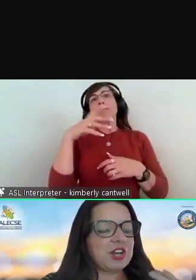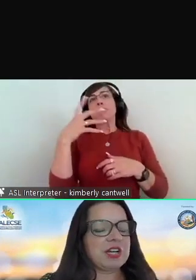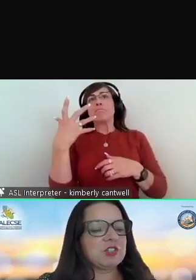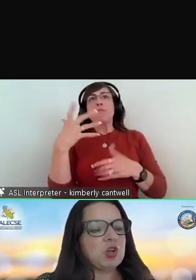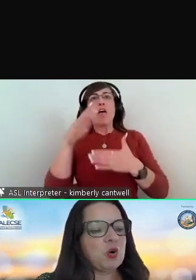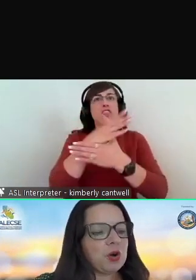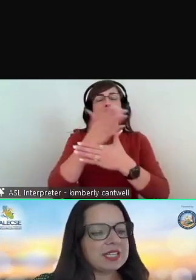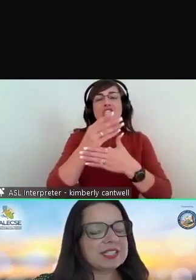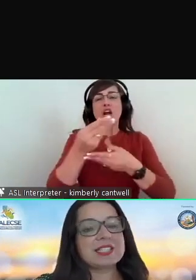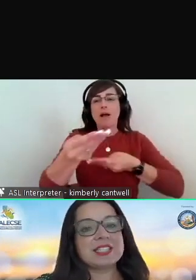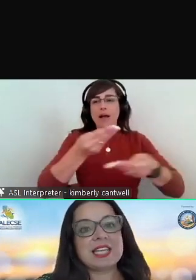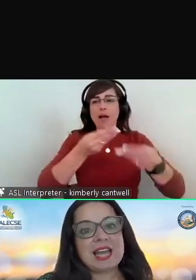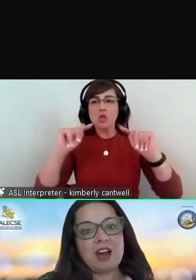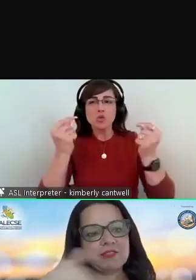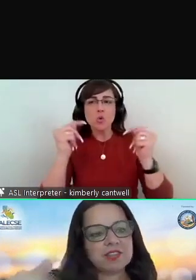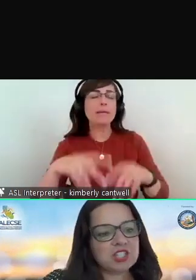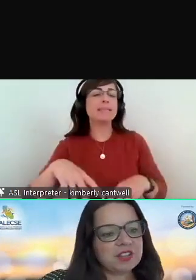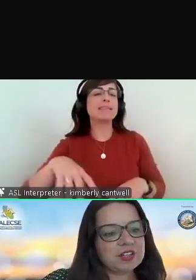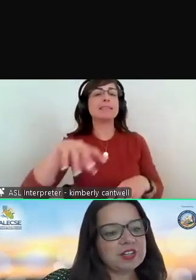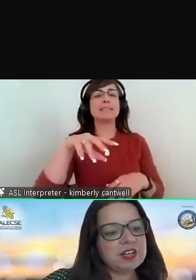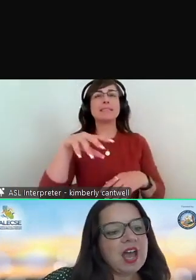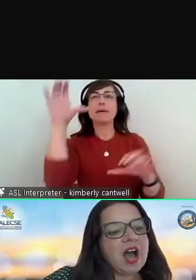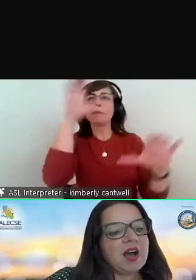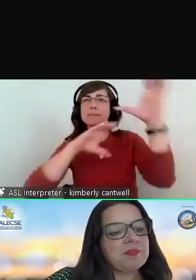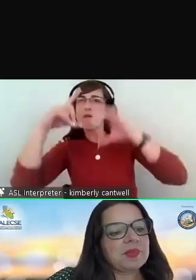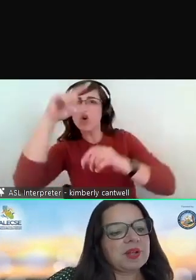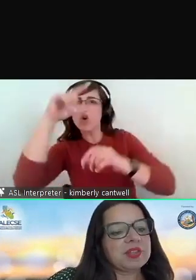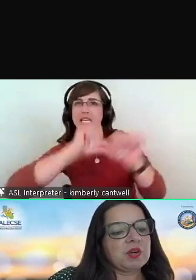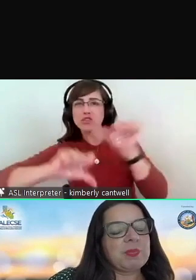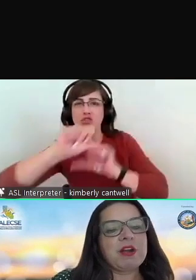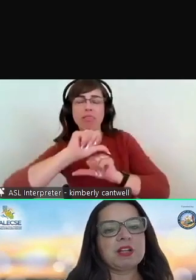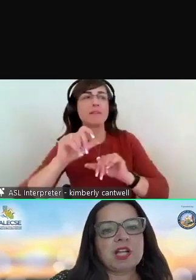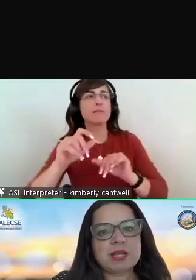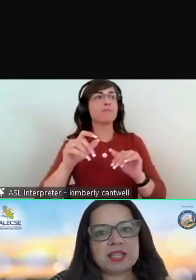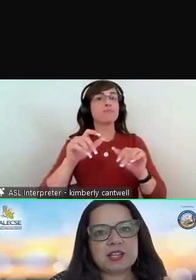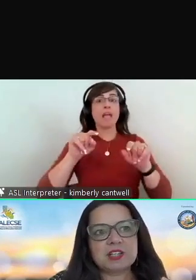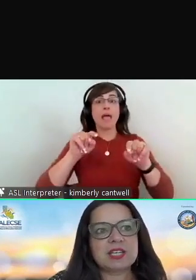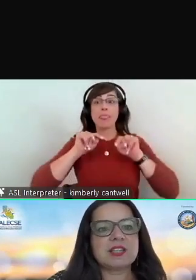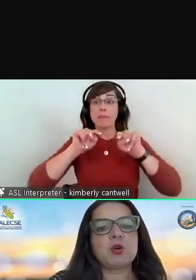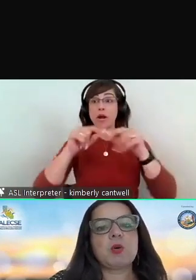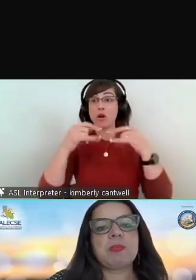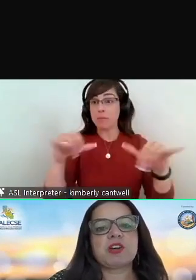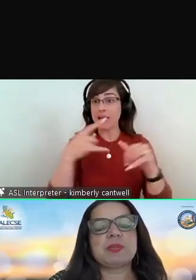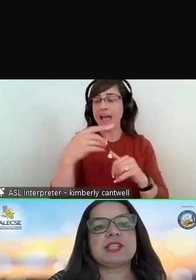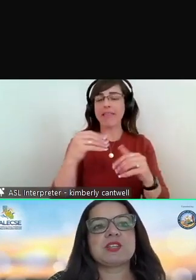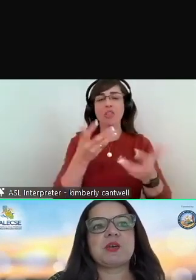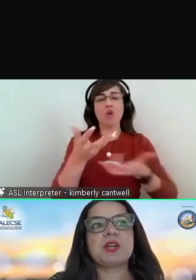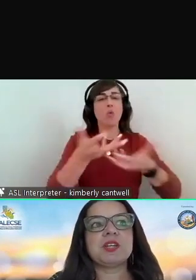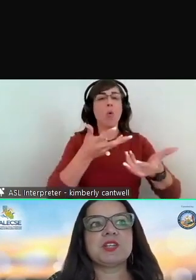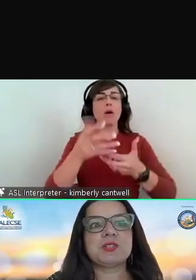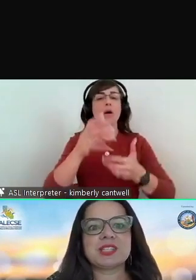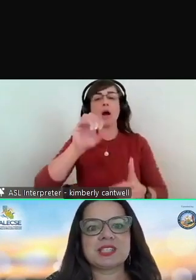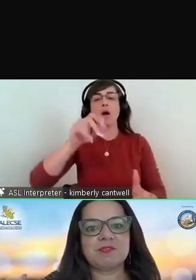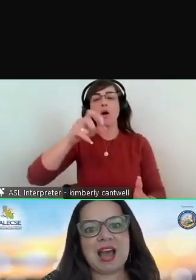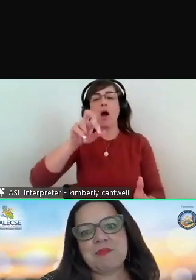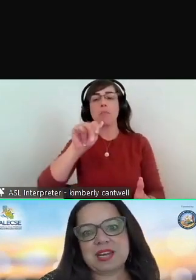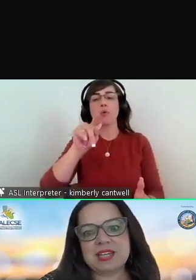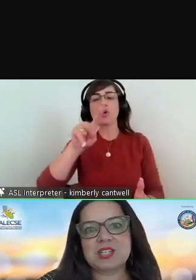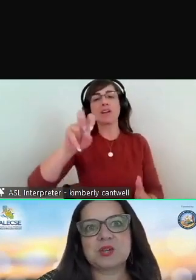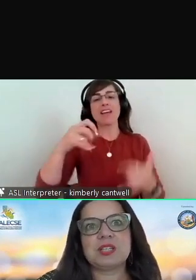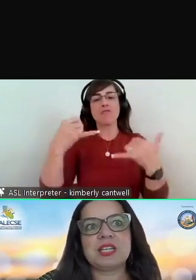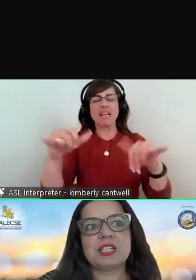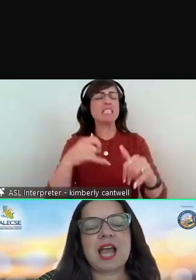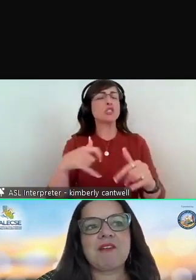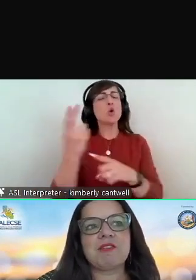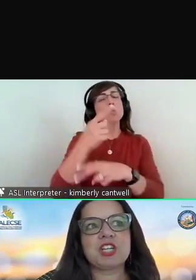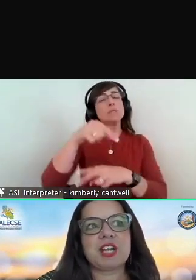the sharing of toys, the seeking out of each other, the parallel play that you're seeing, and the cooperative play. So I want you to use this 5 minutes